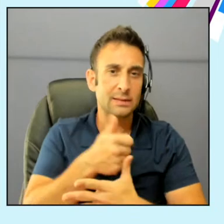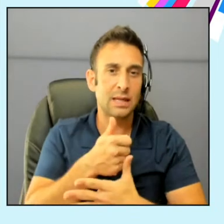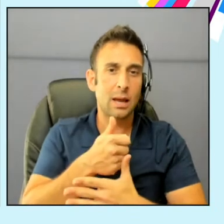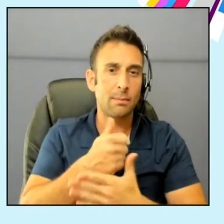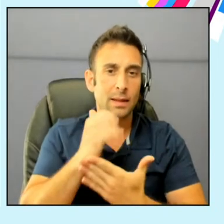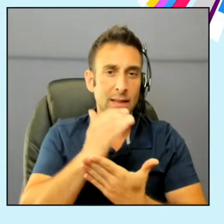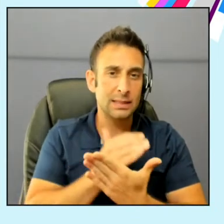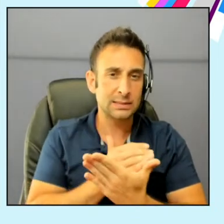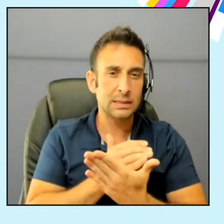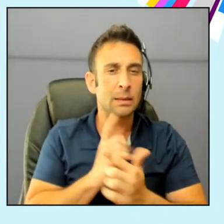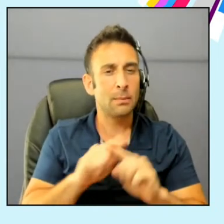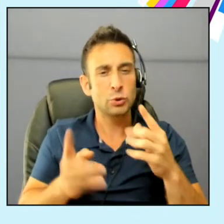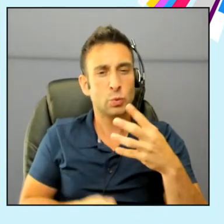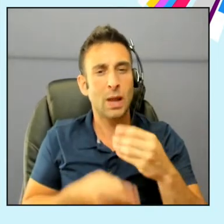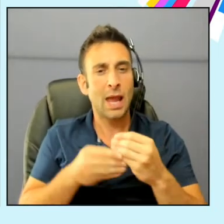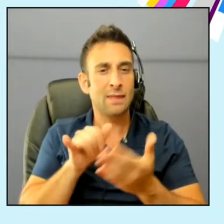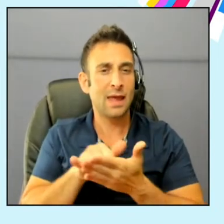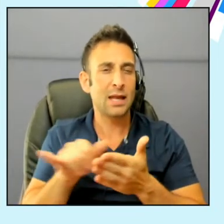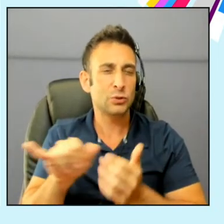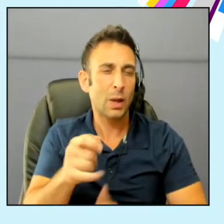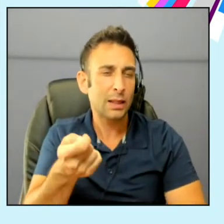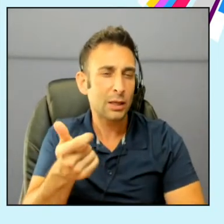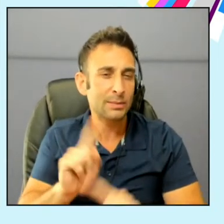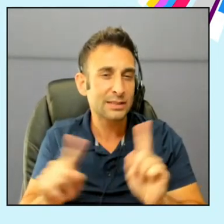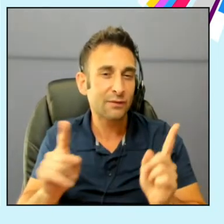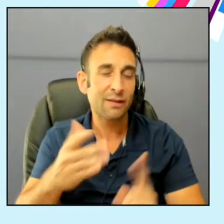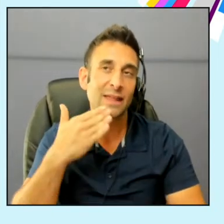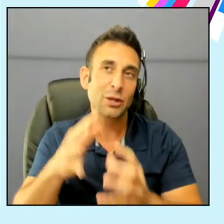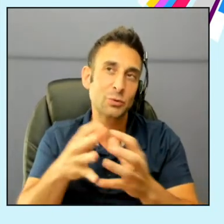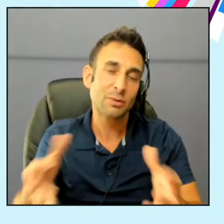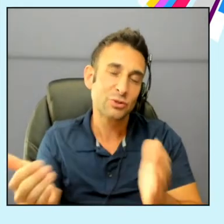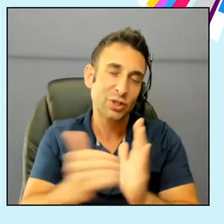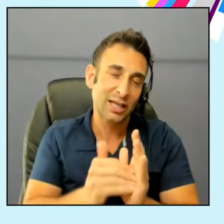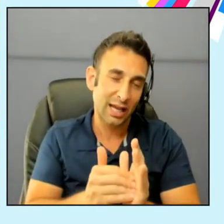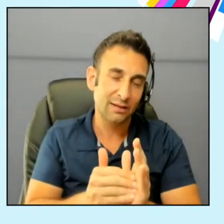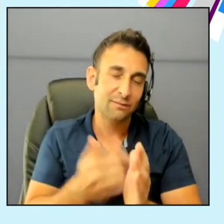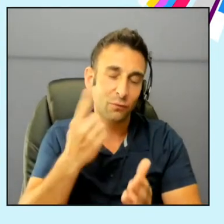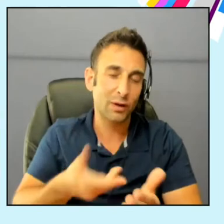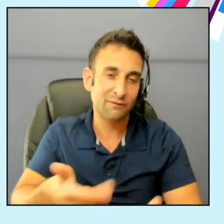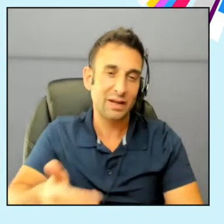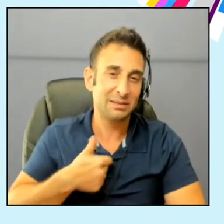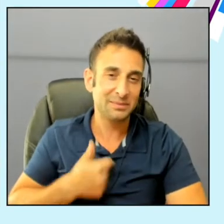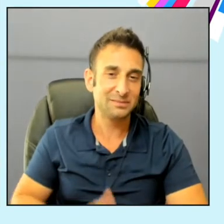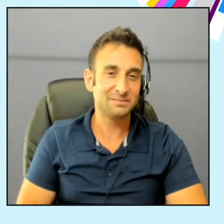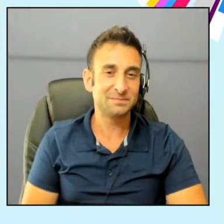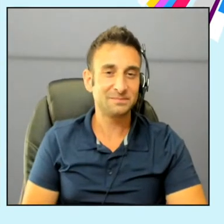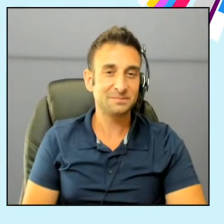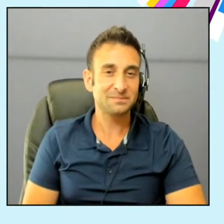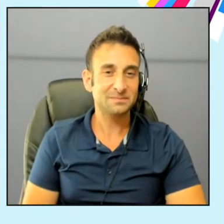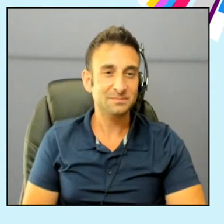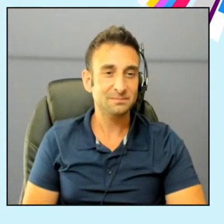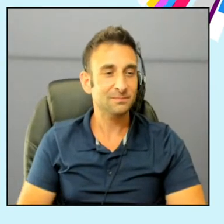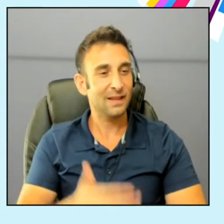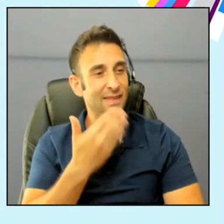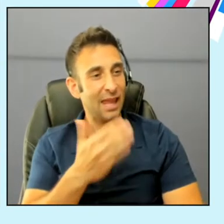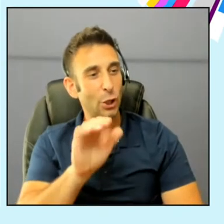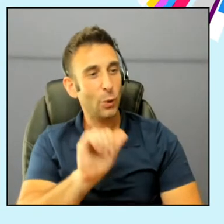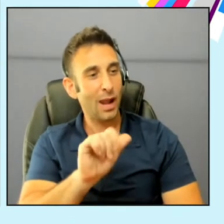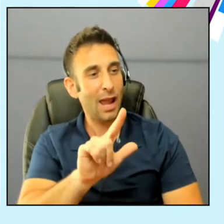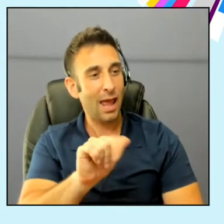add something a little different. Thank you so much again for having me. Thank you, Alan.